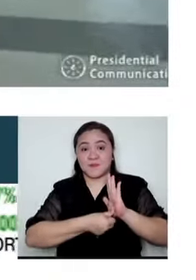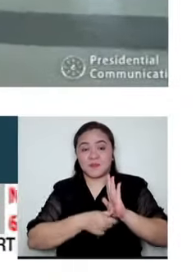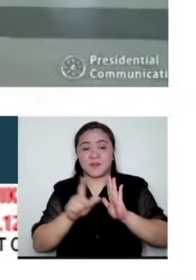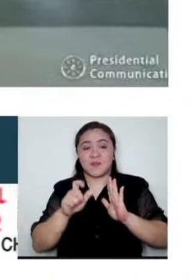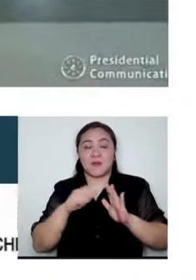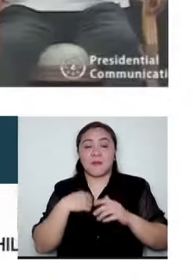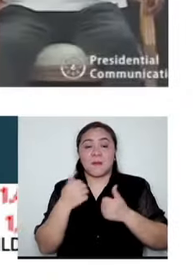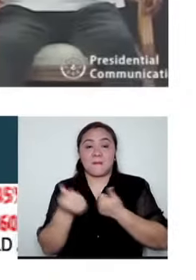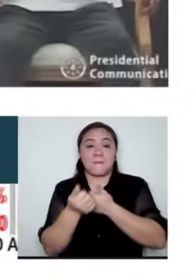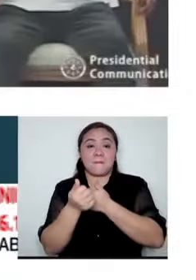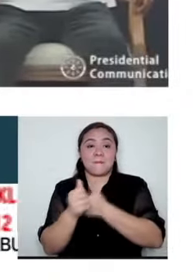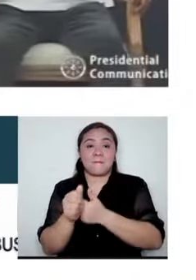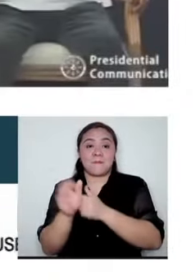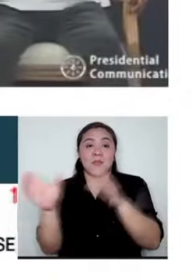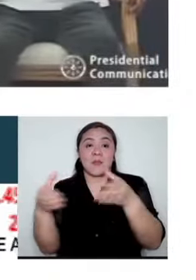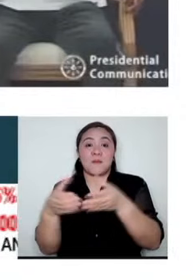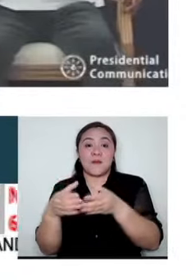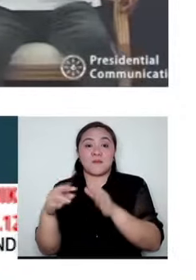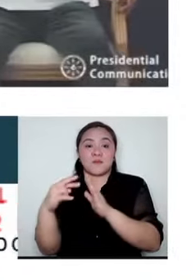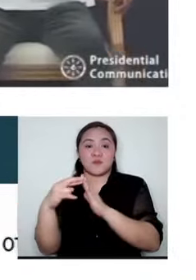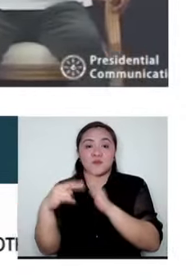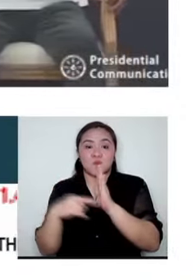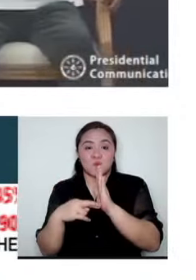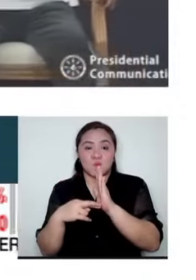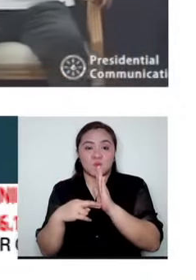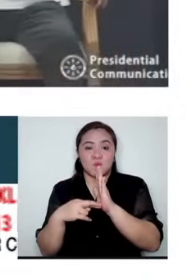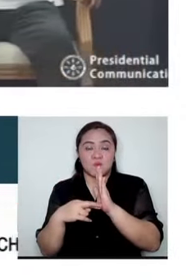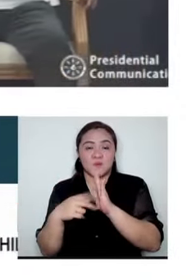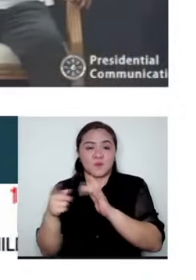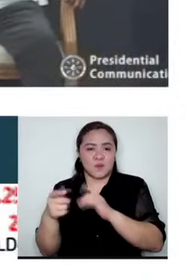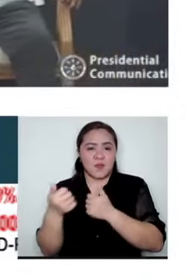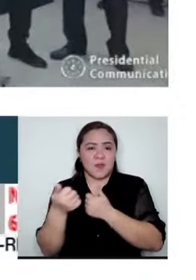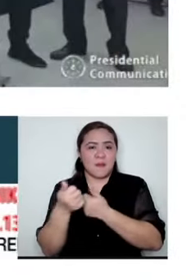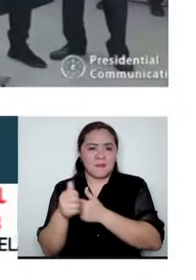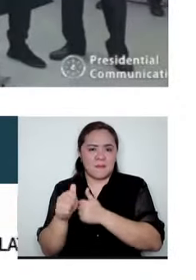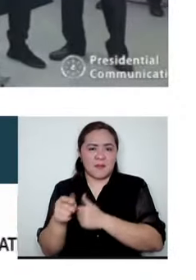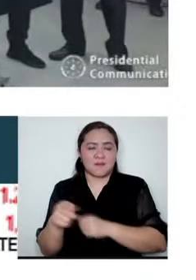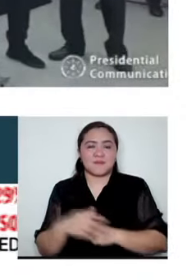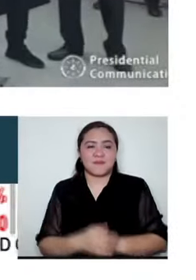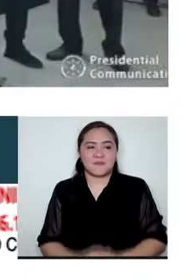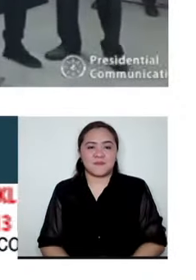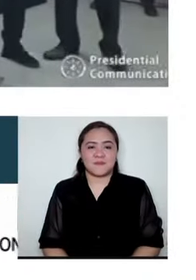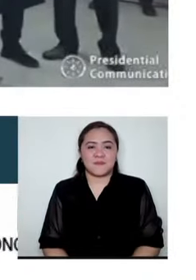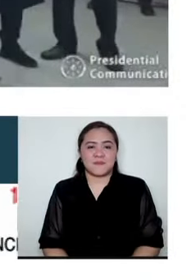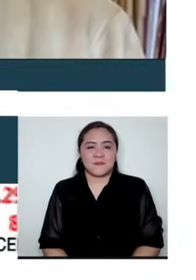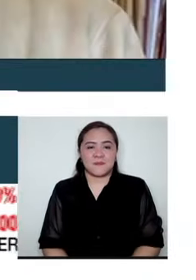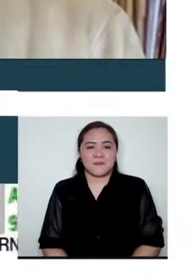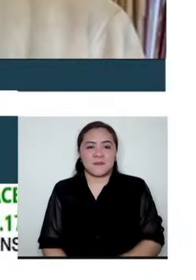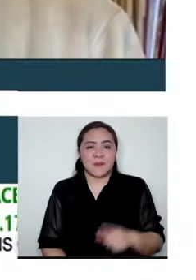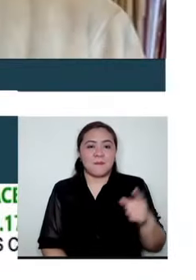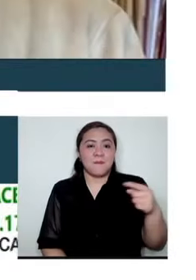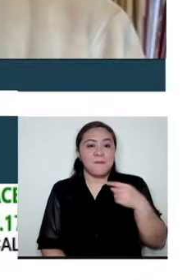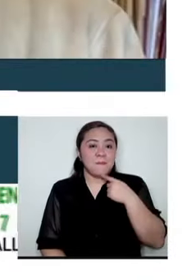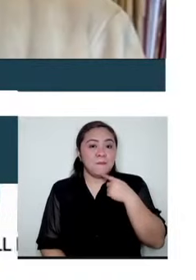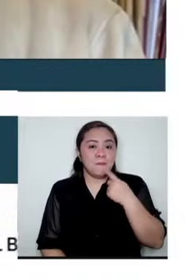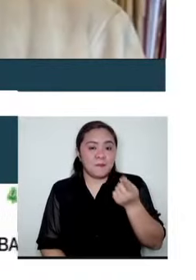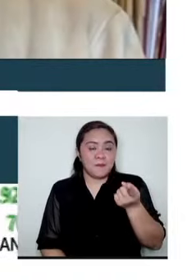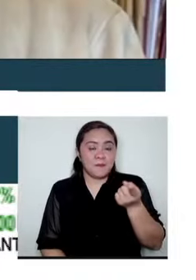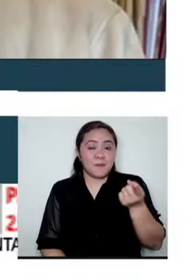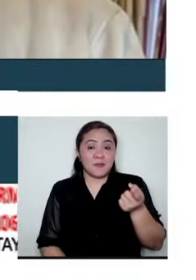with party rules and regulations, Carmina. They're also saying that this tandem